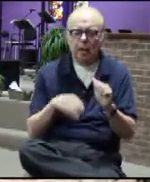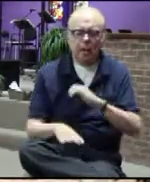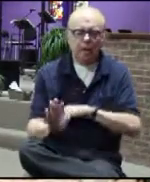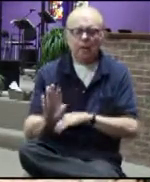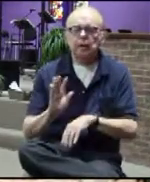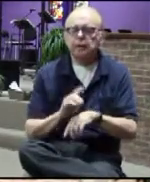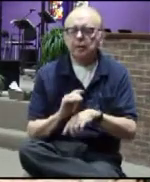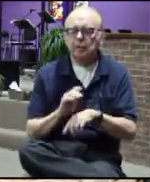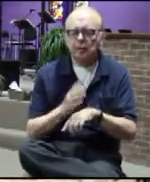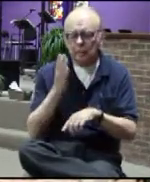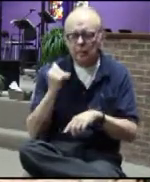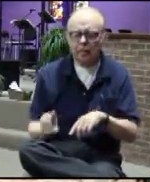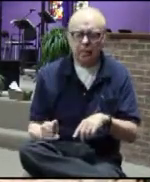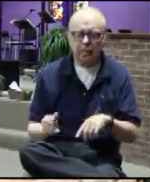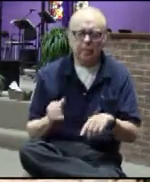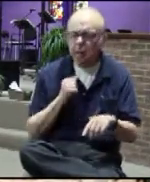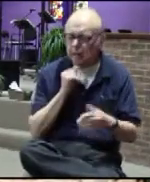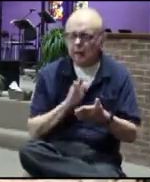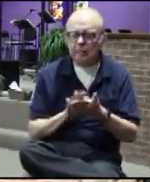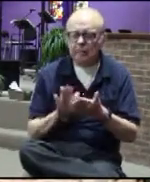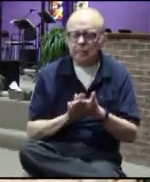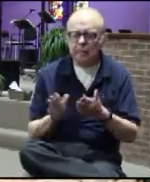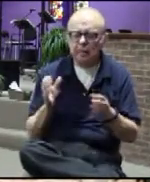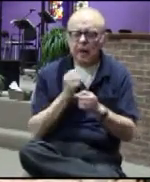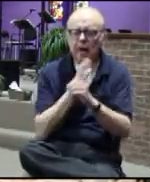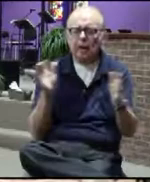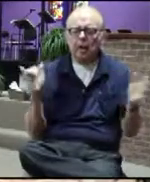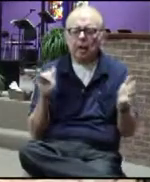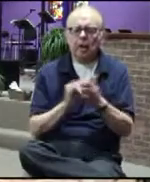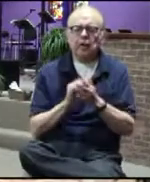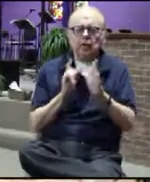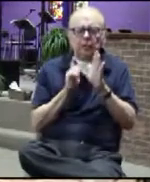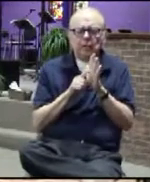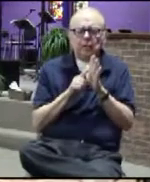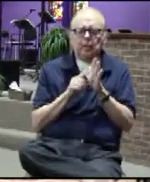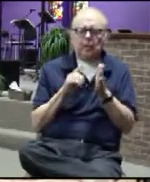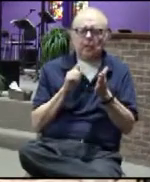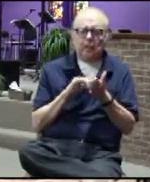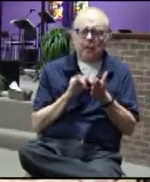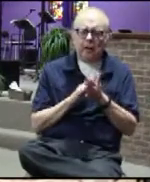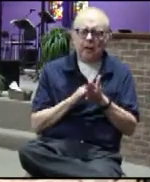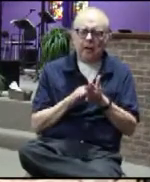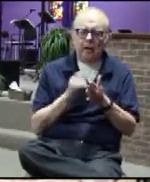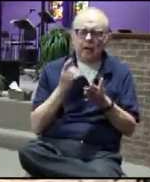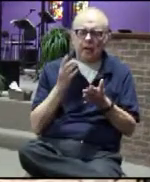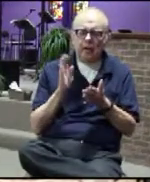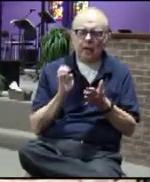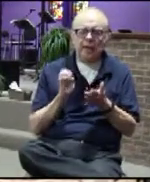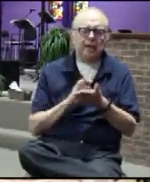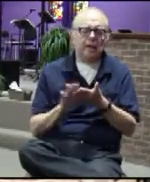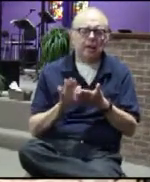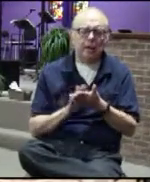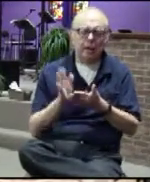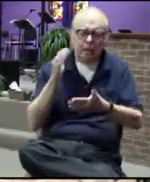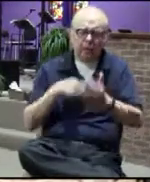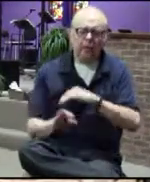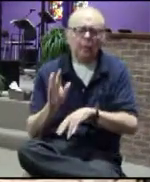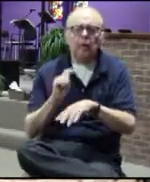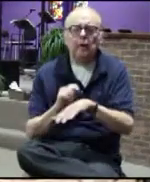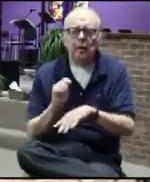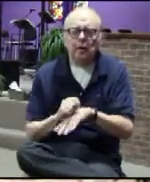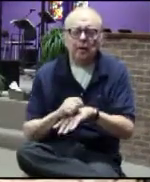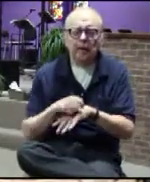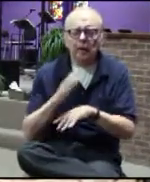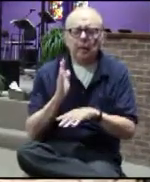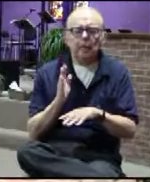into the temple because you're unclean. Can you imagine for just a moment, the moment that you can be made clean and enter into the temple